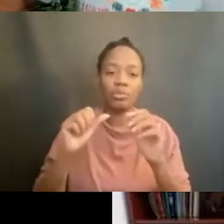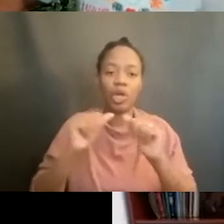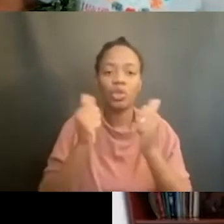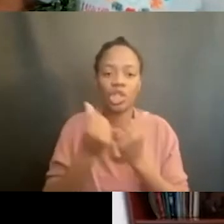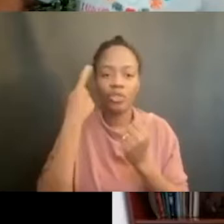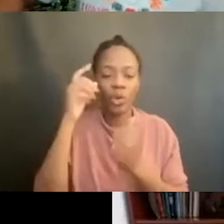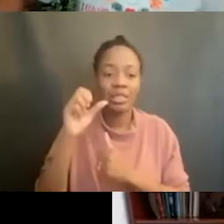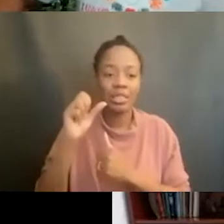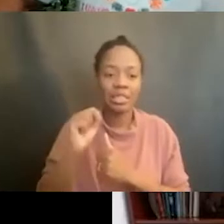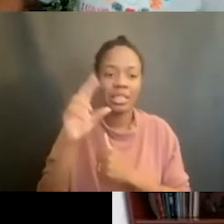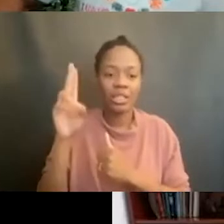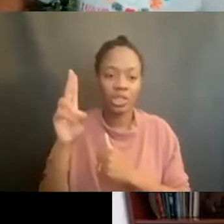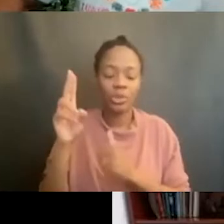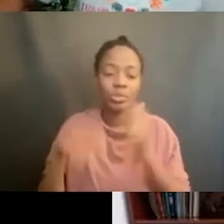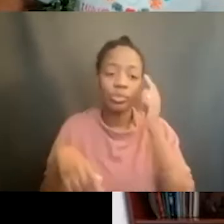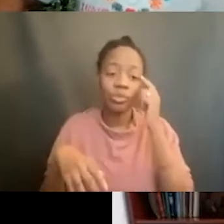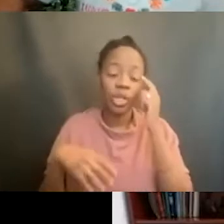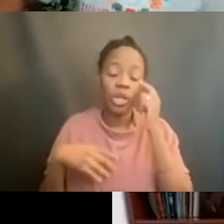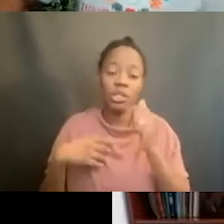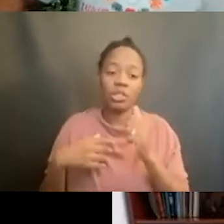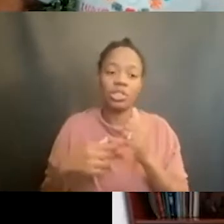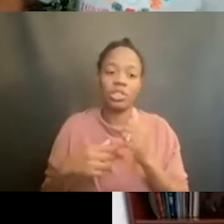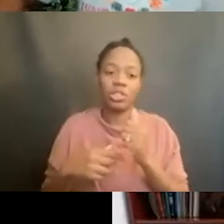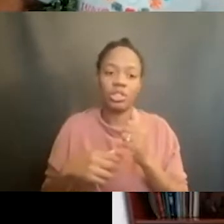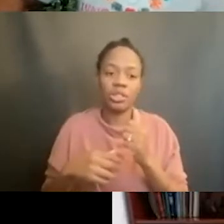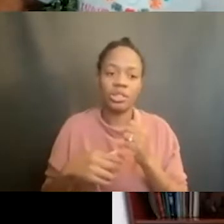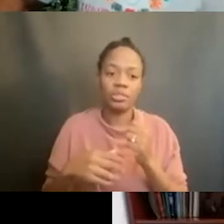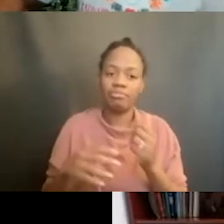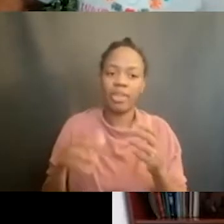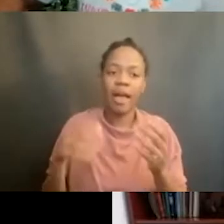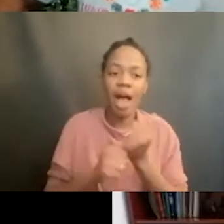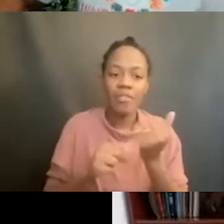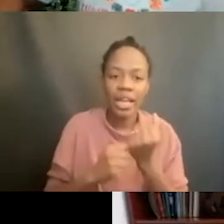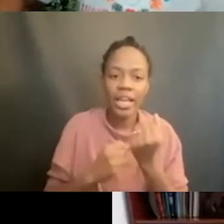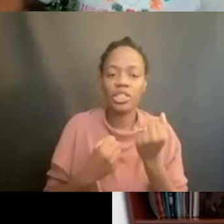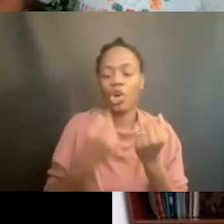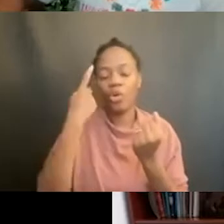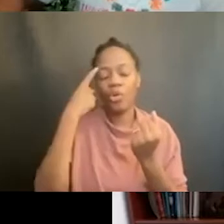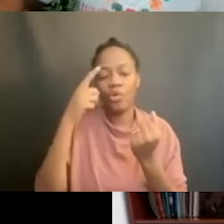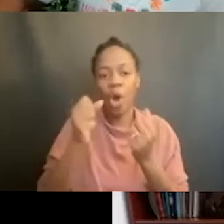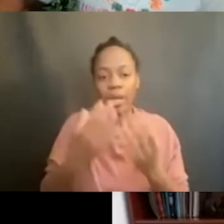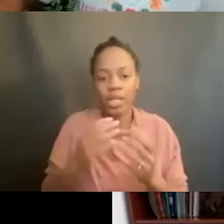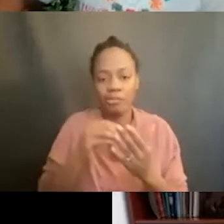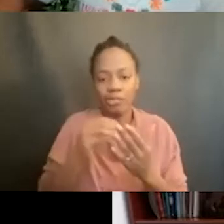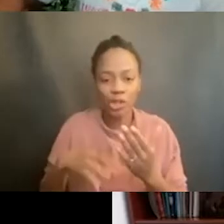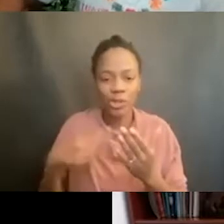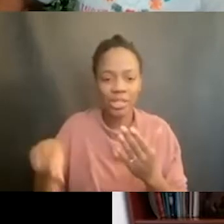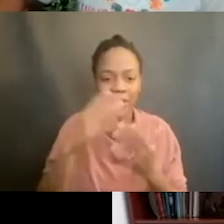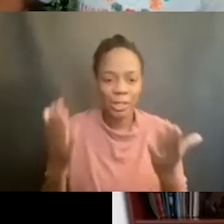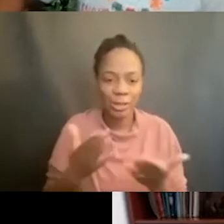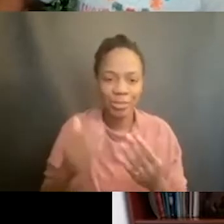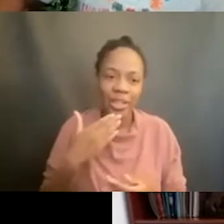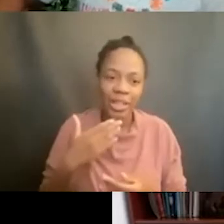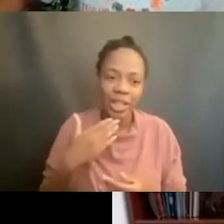represents 500,000 students statewide in local and federal advocacy. Great job, Diana. And thank you for joining us. Pleasure